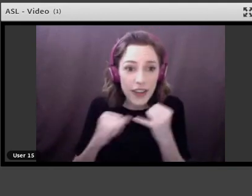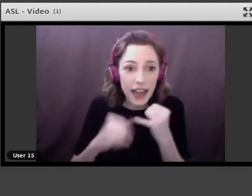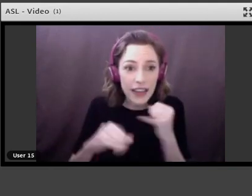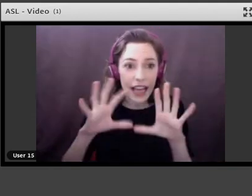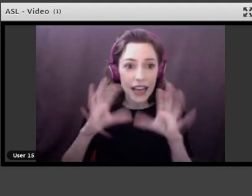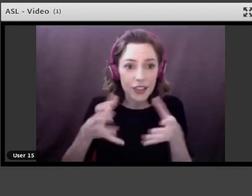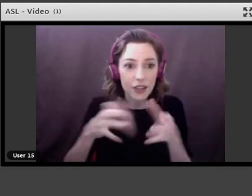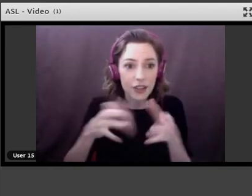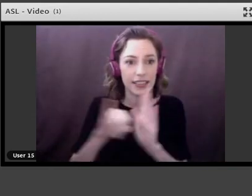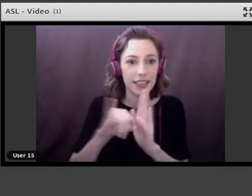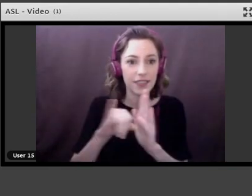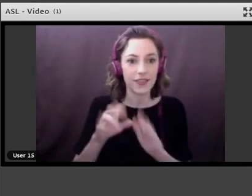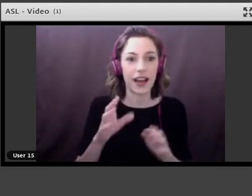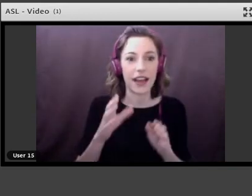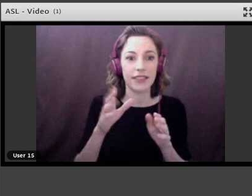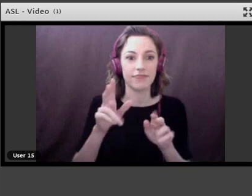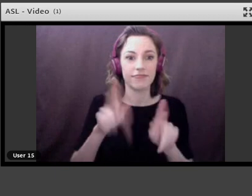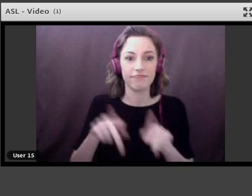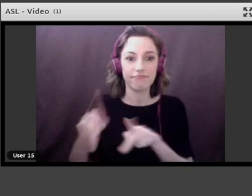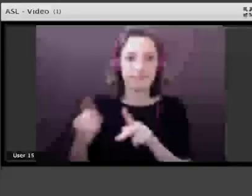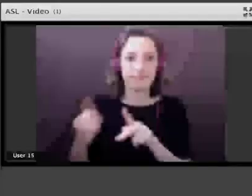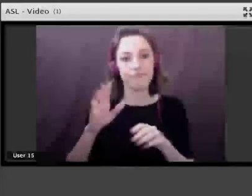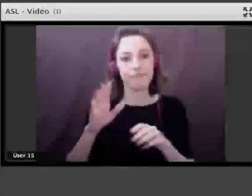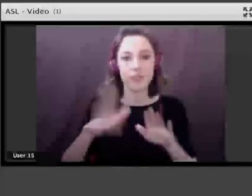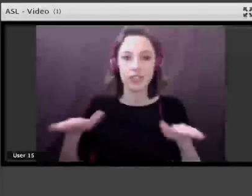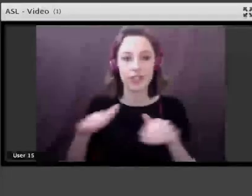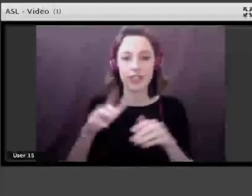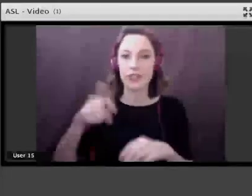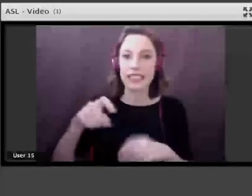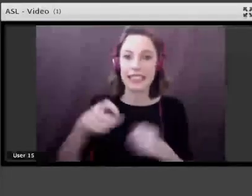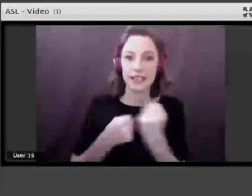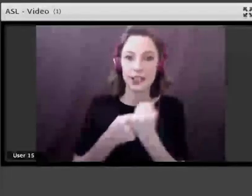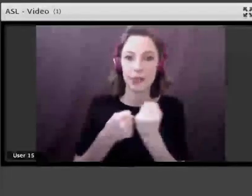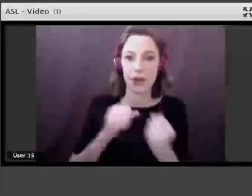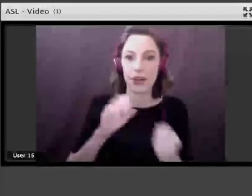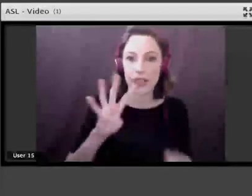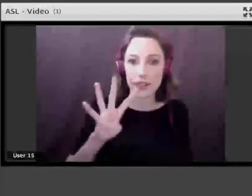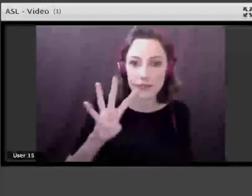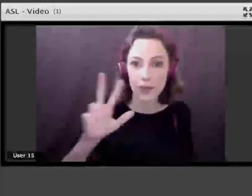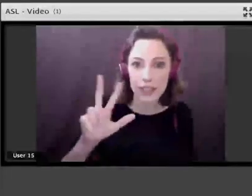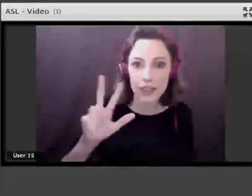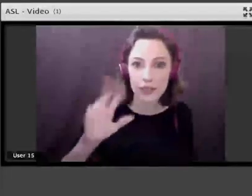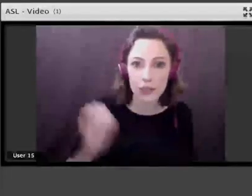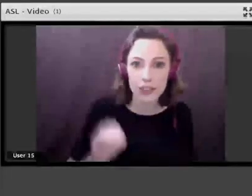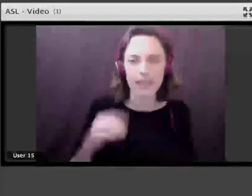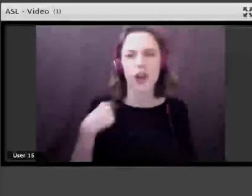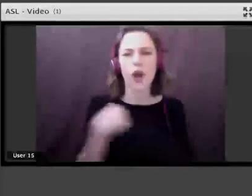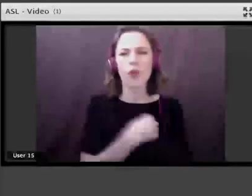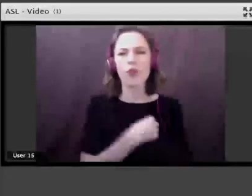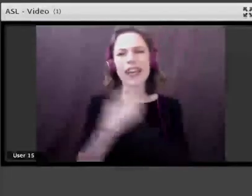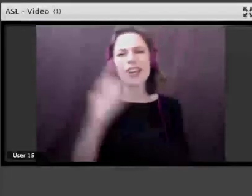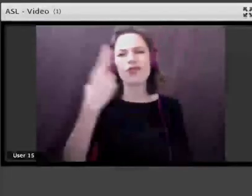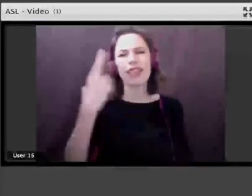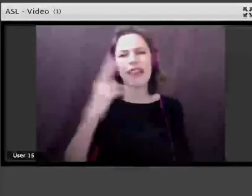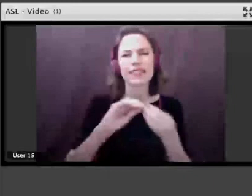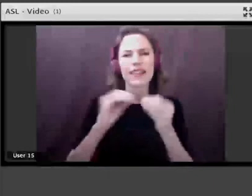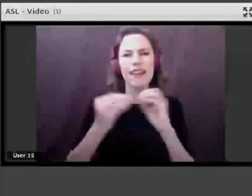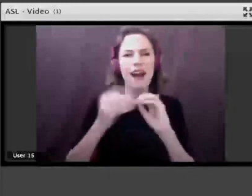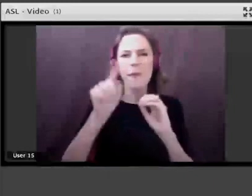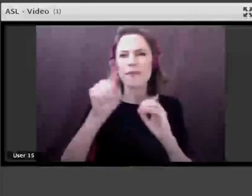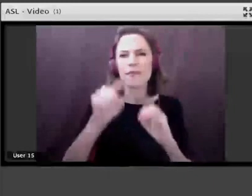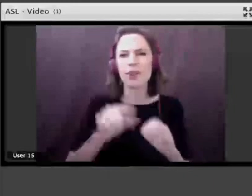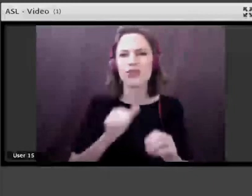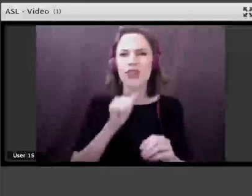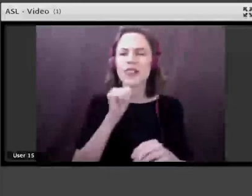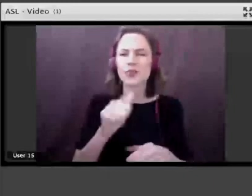43.1%. Now we realize that these numbers may not include every reason that we